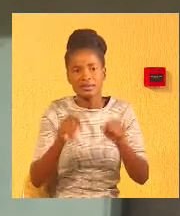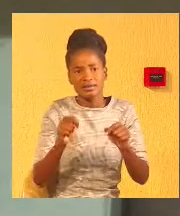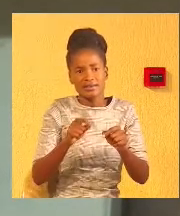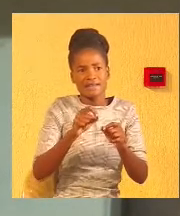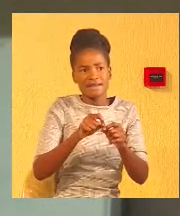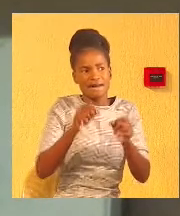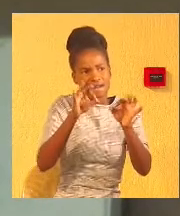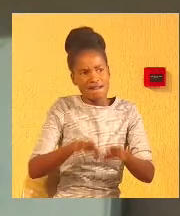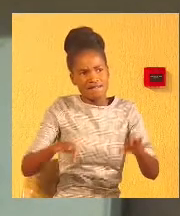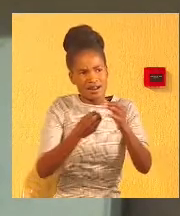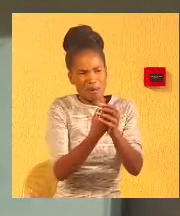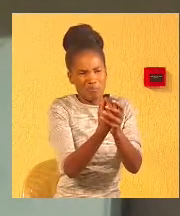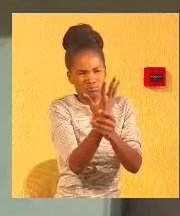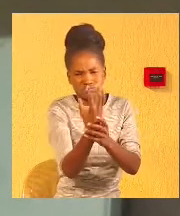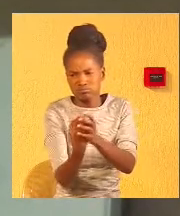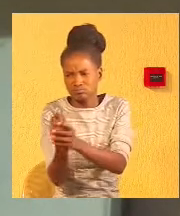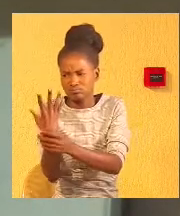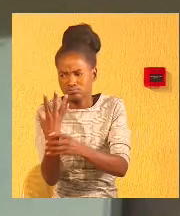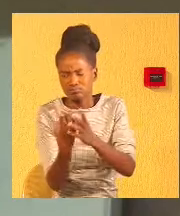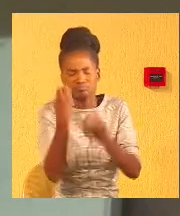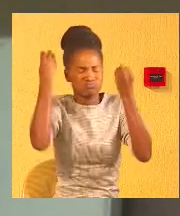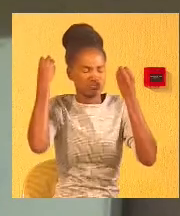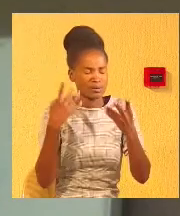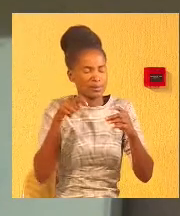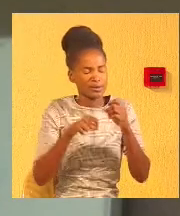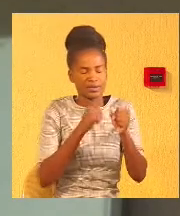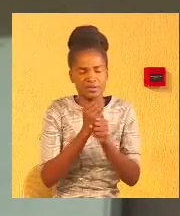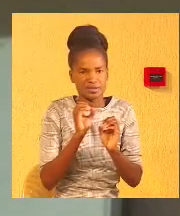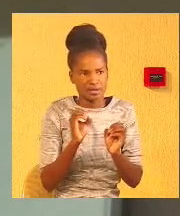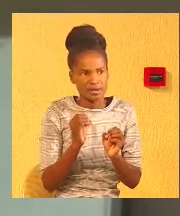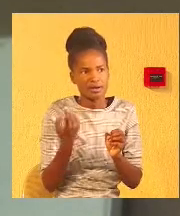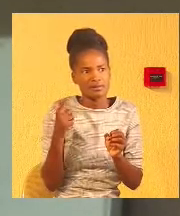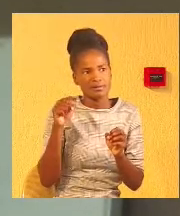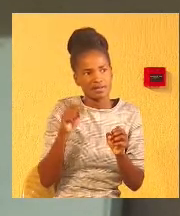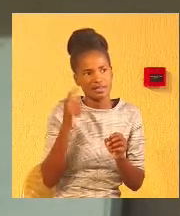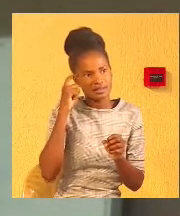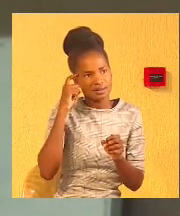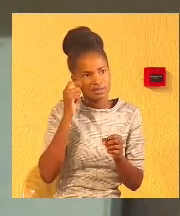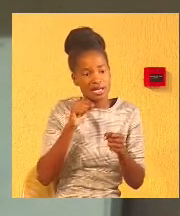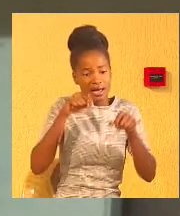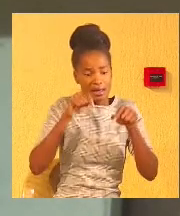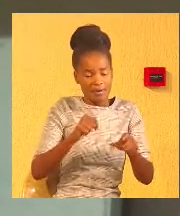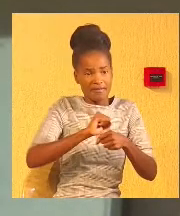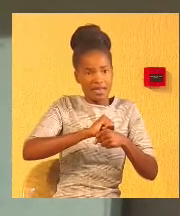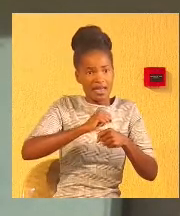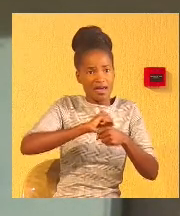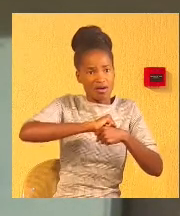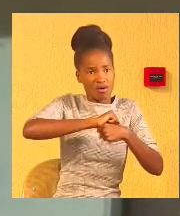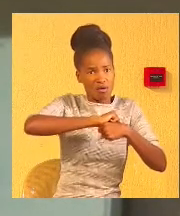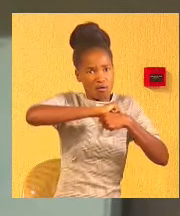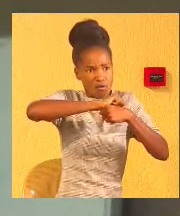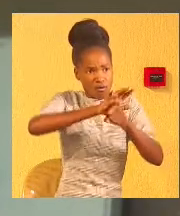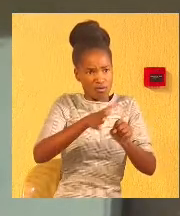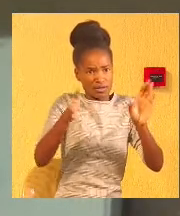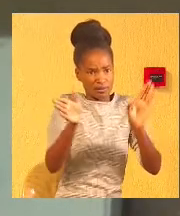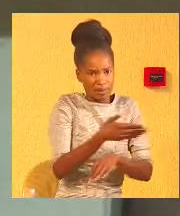expect. But I think what it tells us is really to say, how do we then think the way forward in terms of our